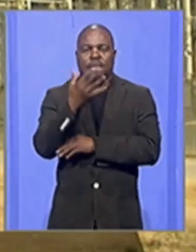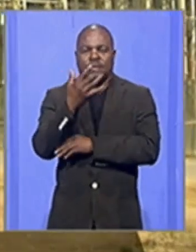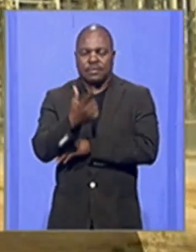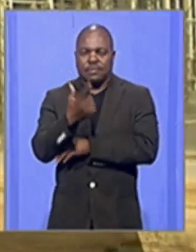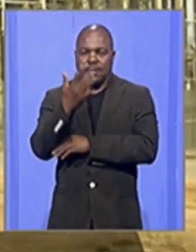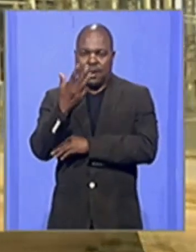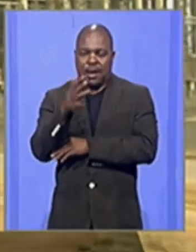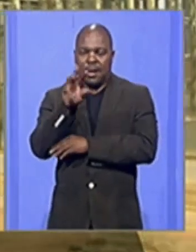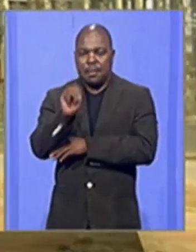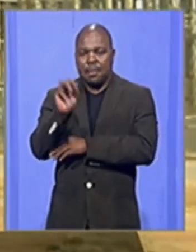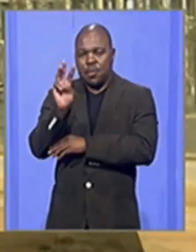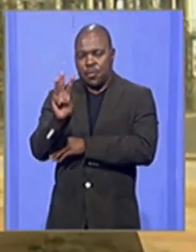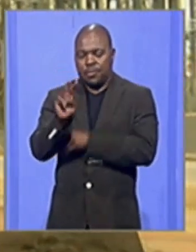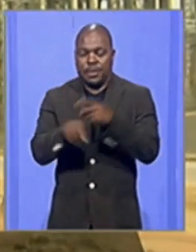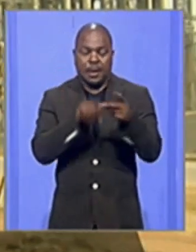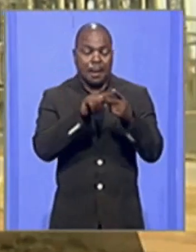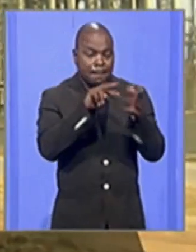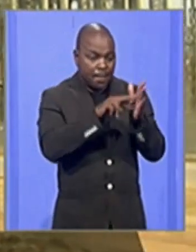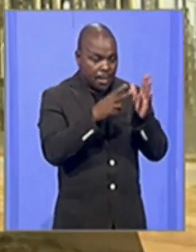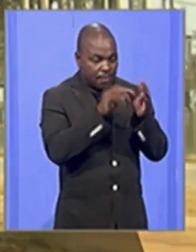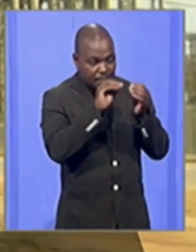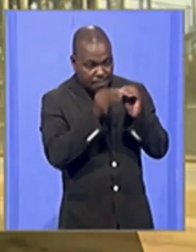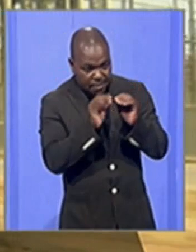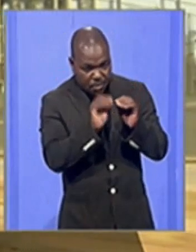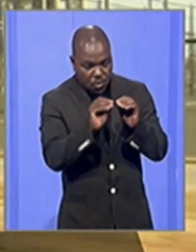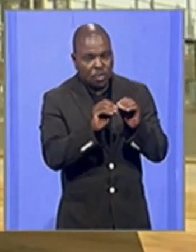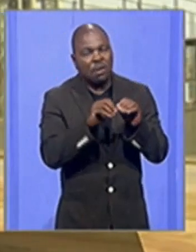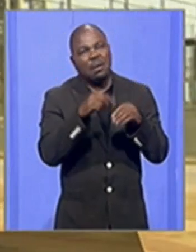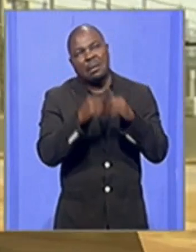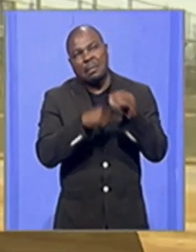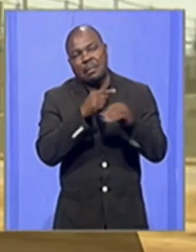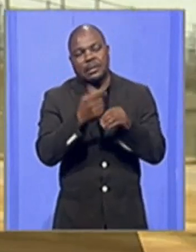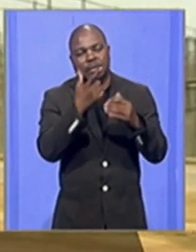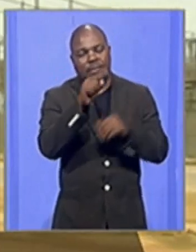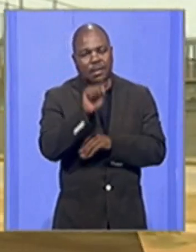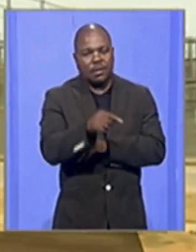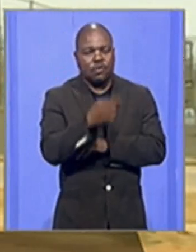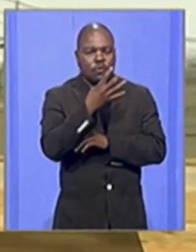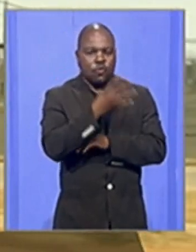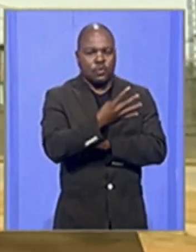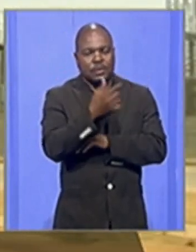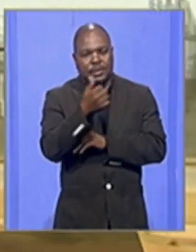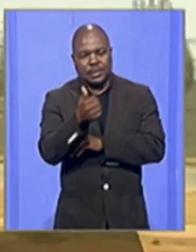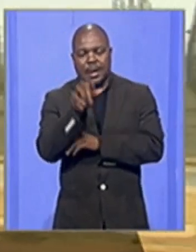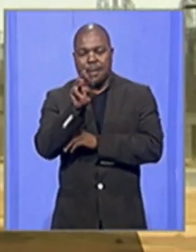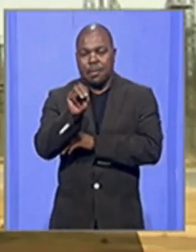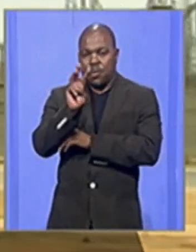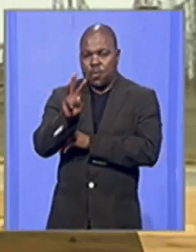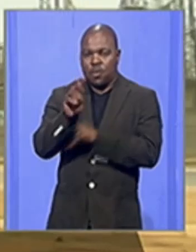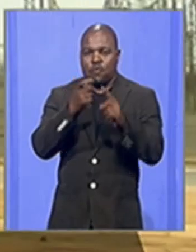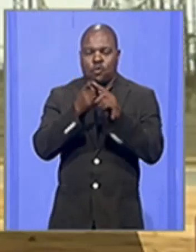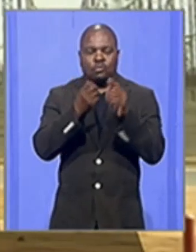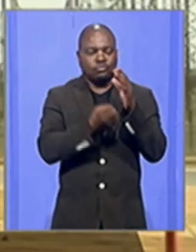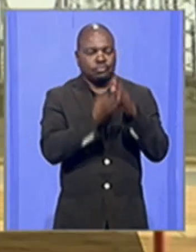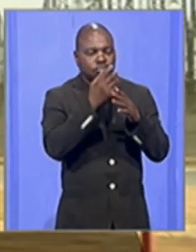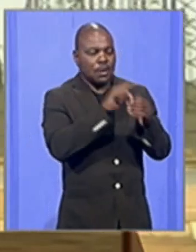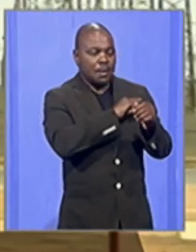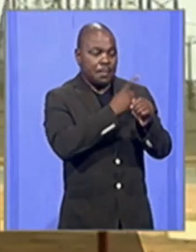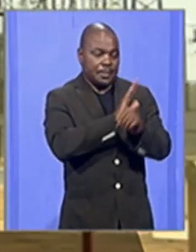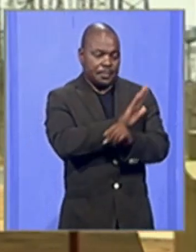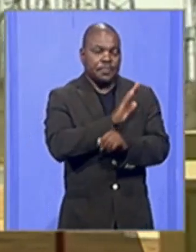13,579 megawatts, while planned maintenance accounts for 7,046 megawatts of generating